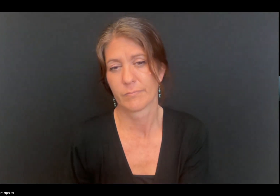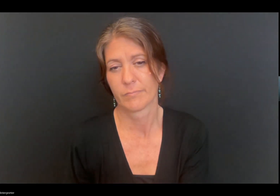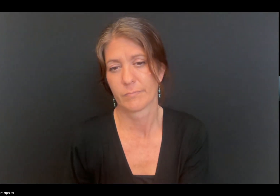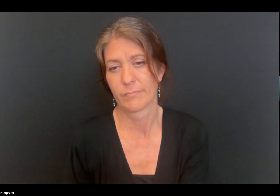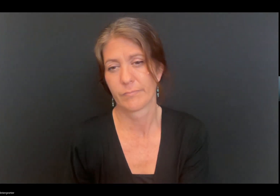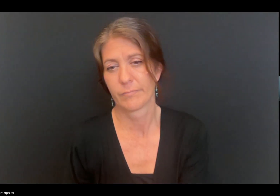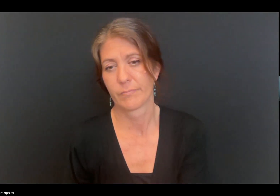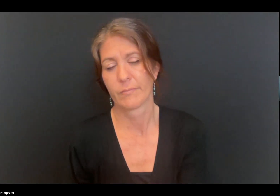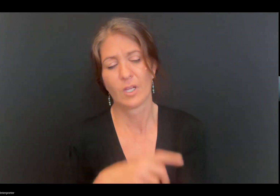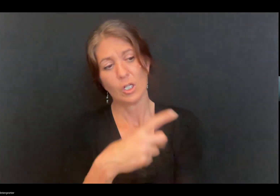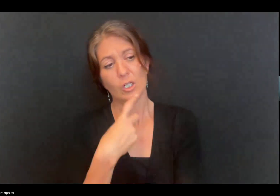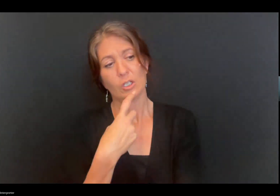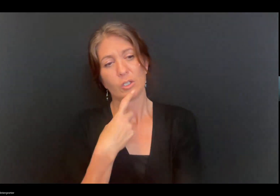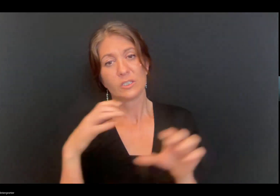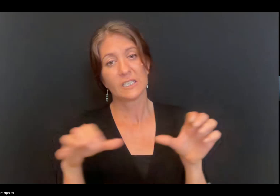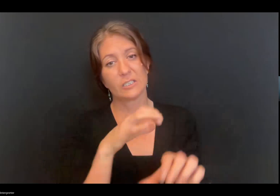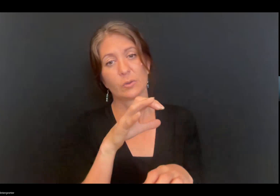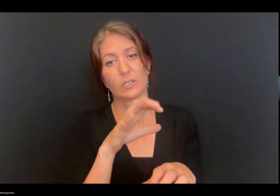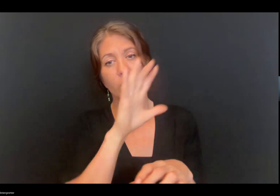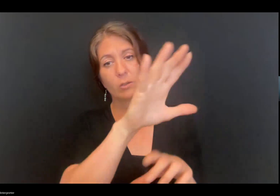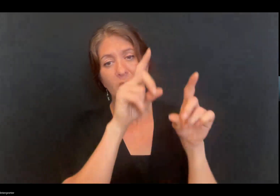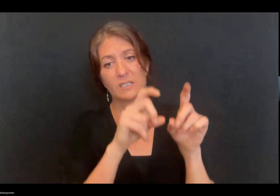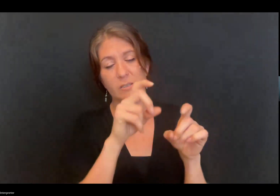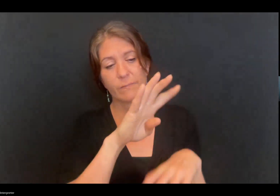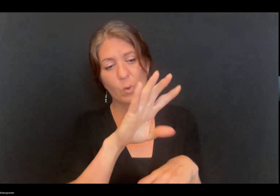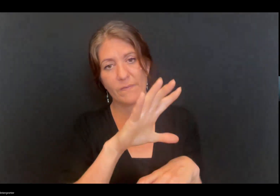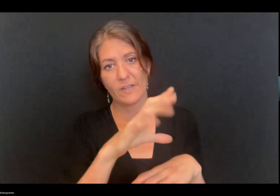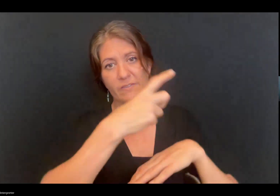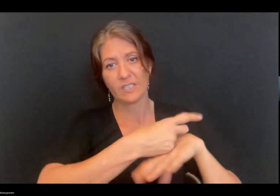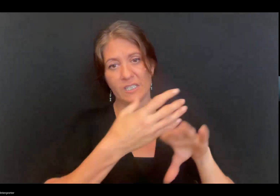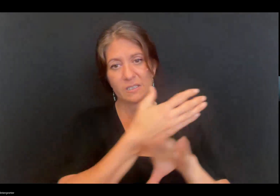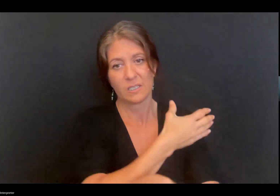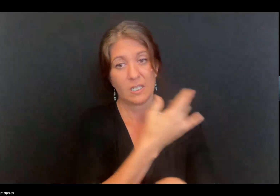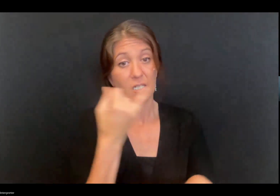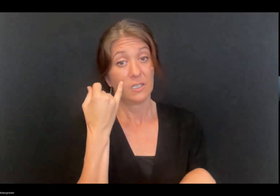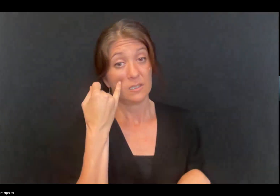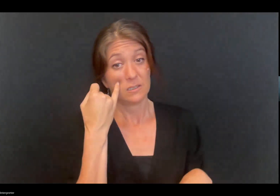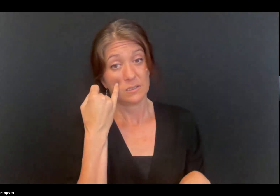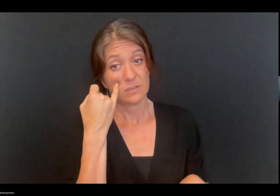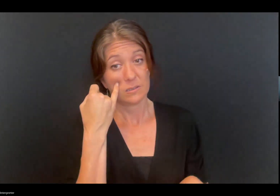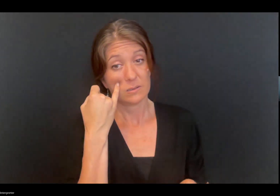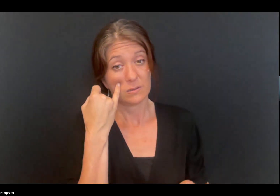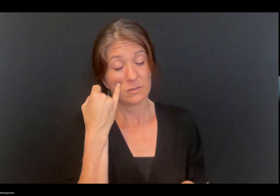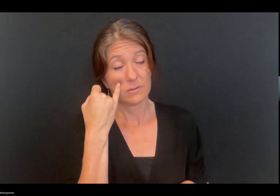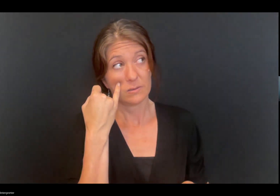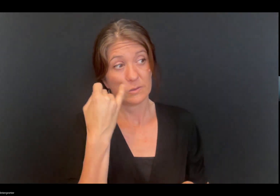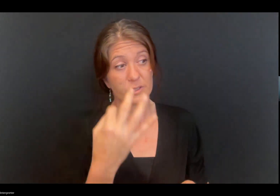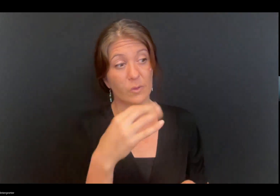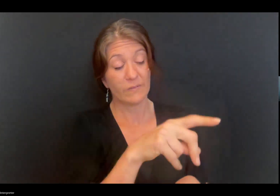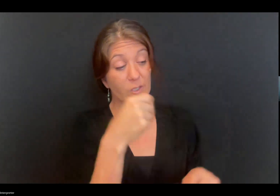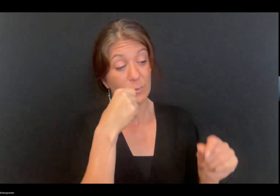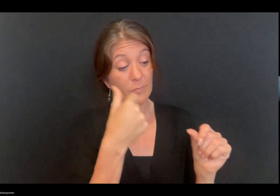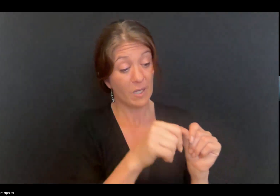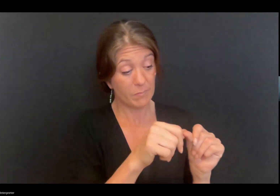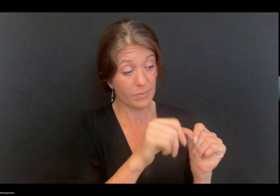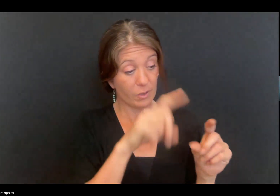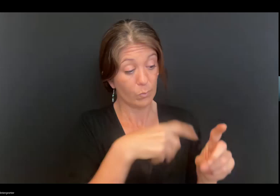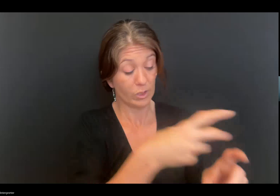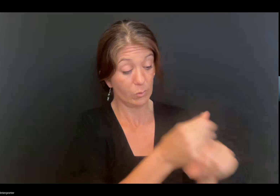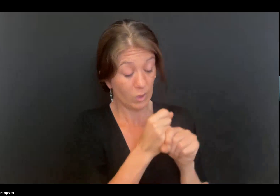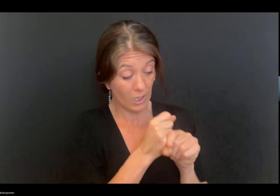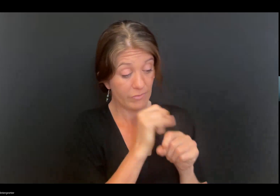assessments 45 days in advance. So if a member remembers when they got their assessment done and they have not received their phone